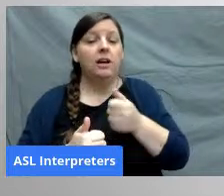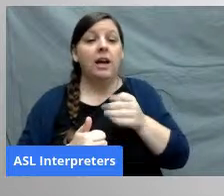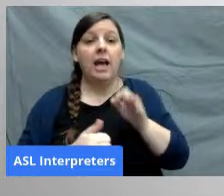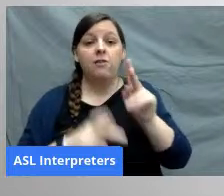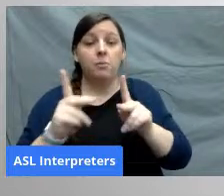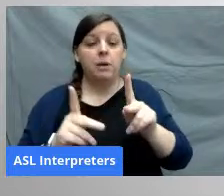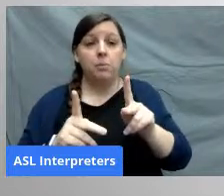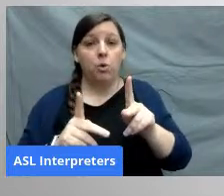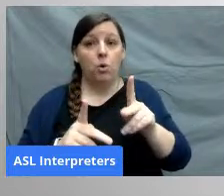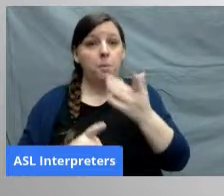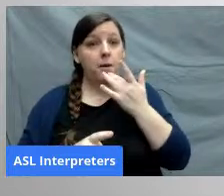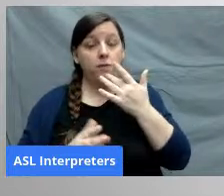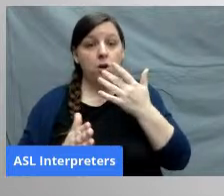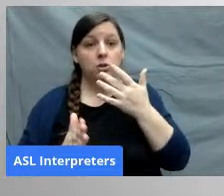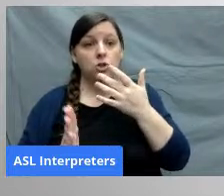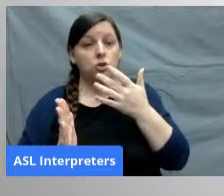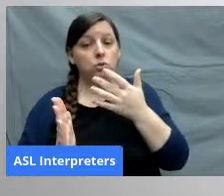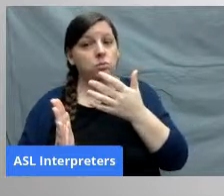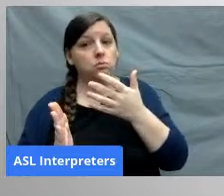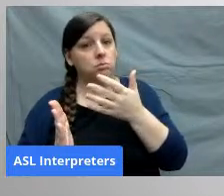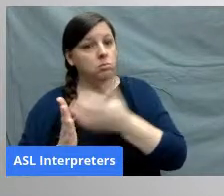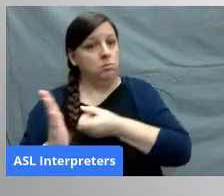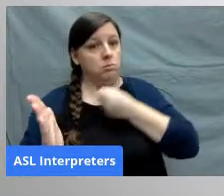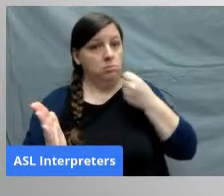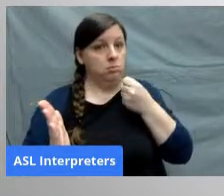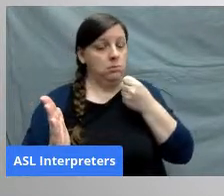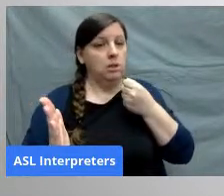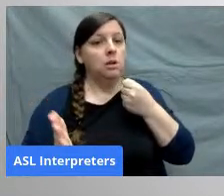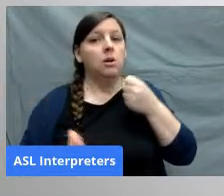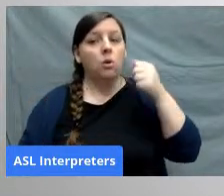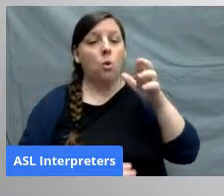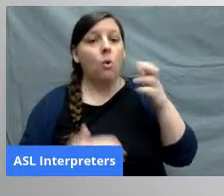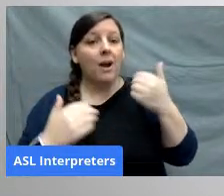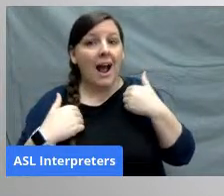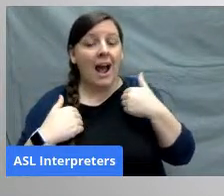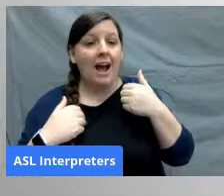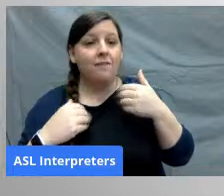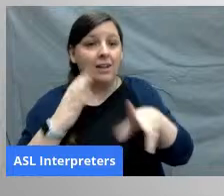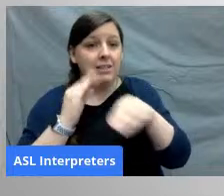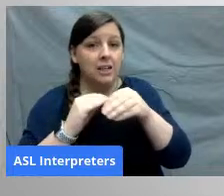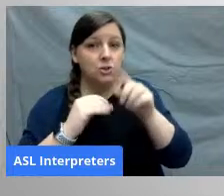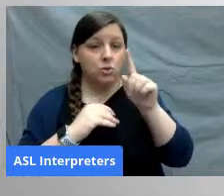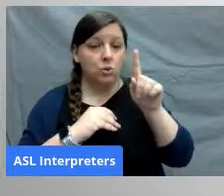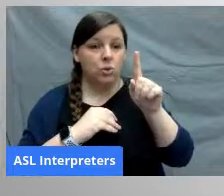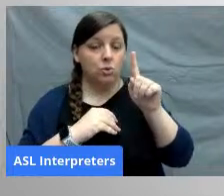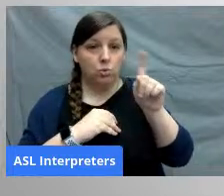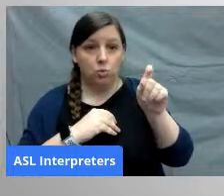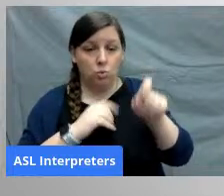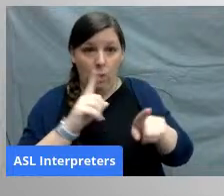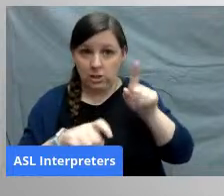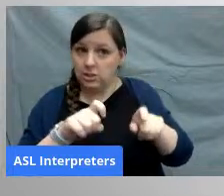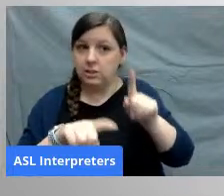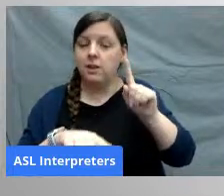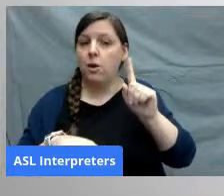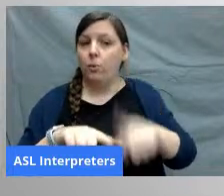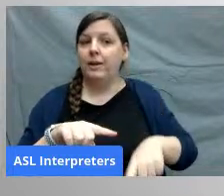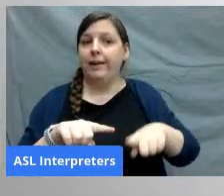off or have additional questions, then that probably can't be answered tonight, then that probably means we need to have it